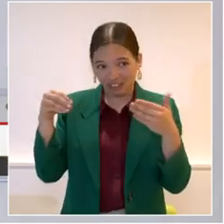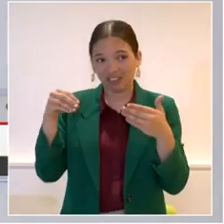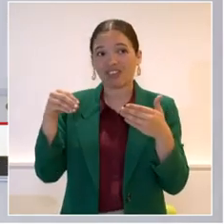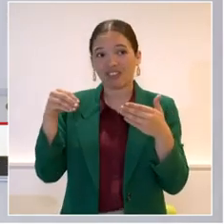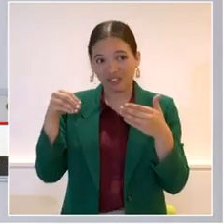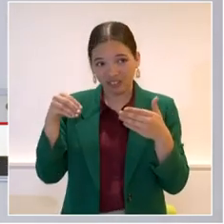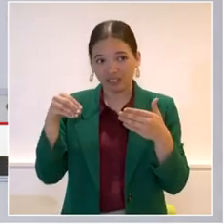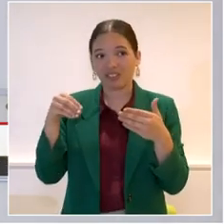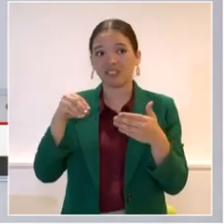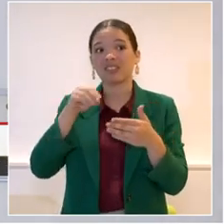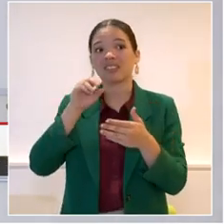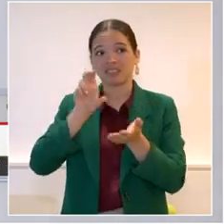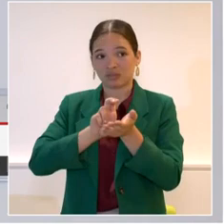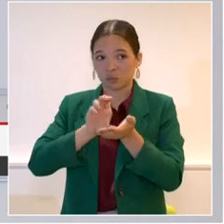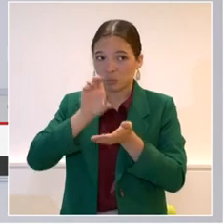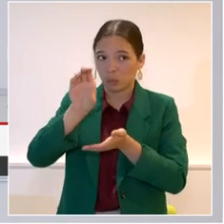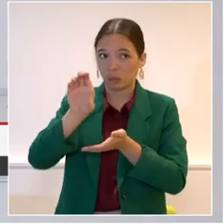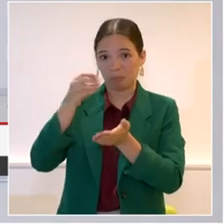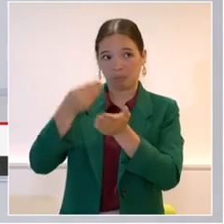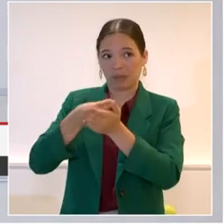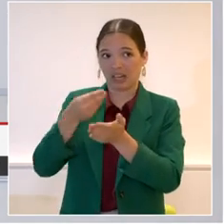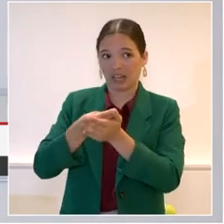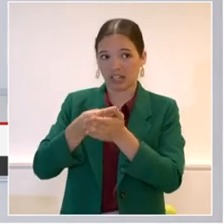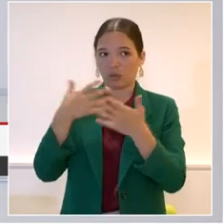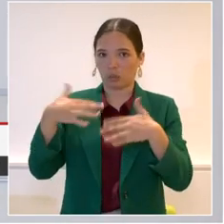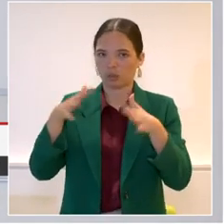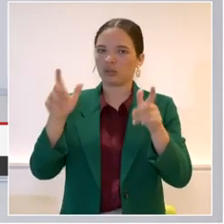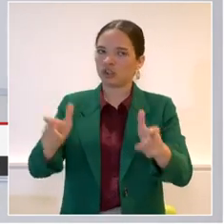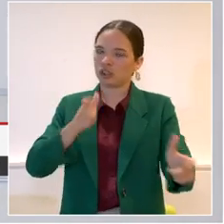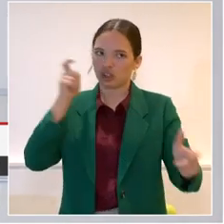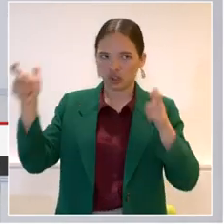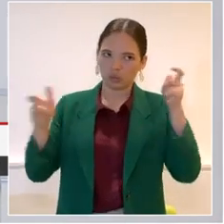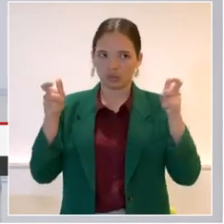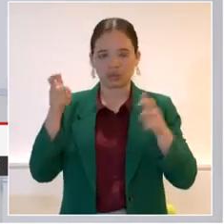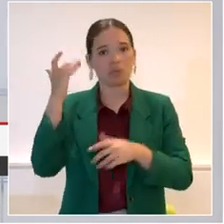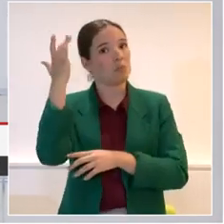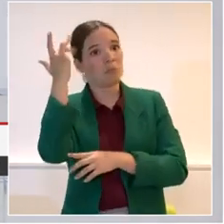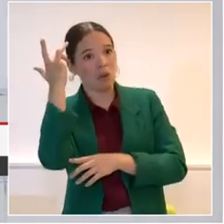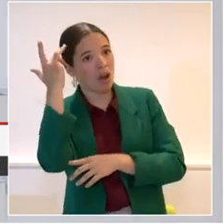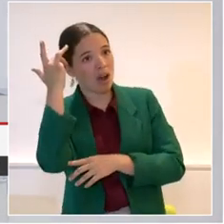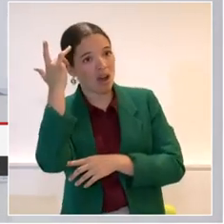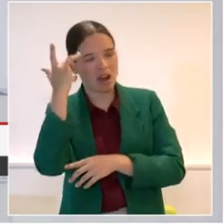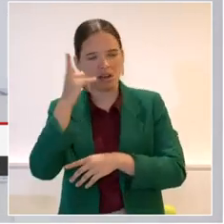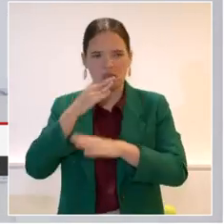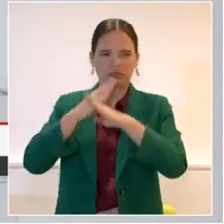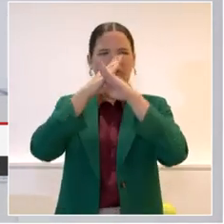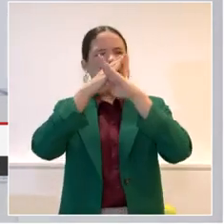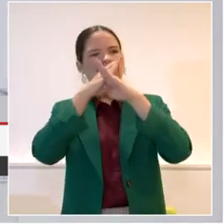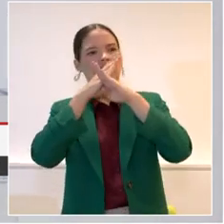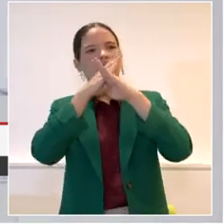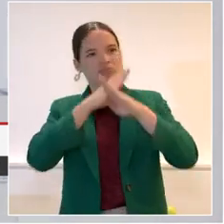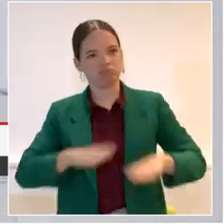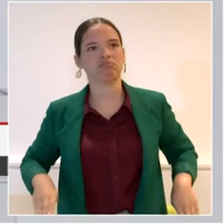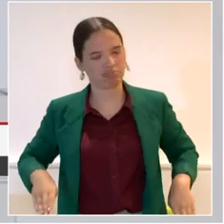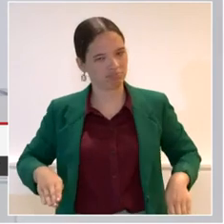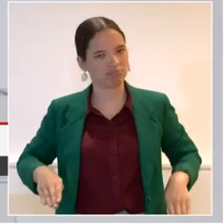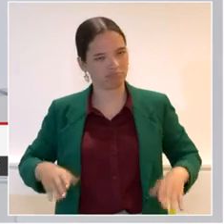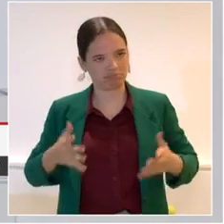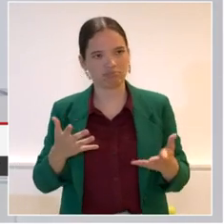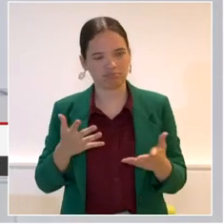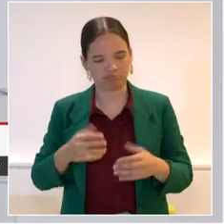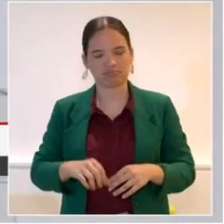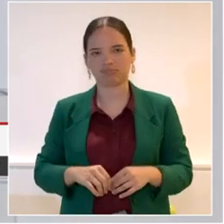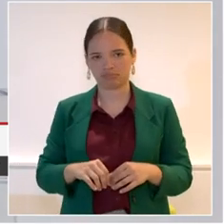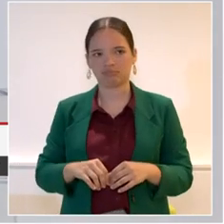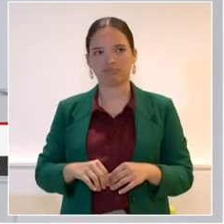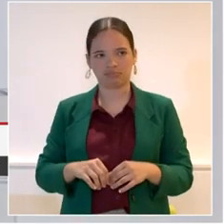huge because it does remove the barrier that are baked into our systems and structures that people experience when